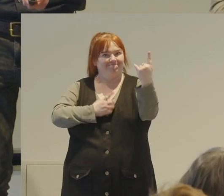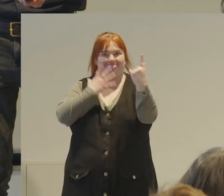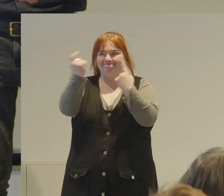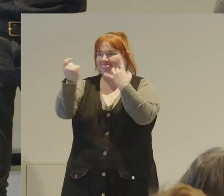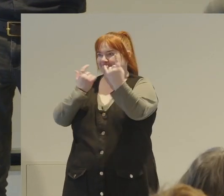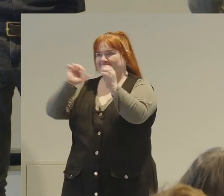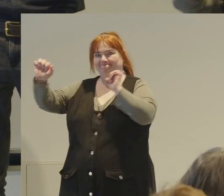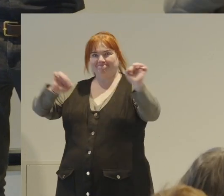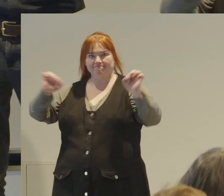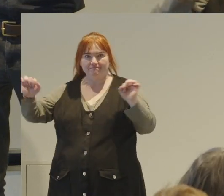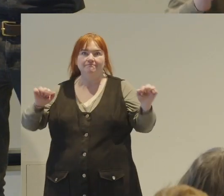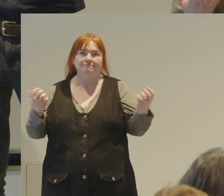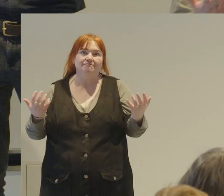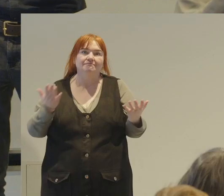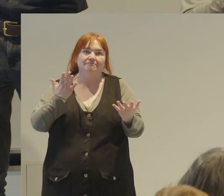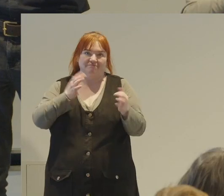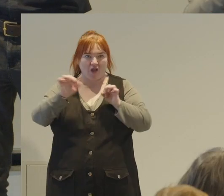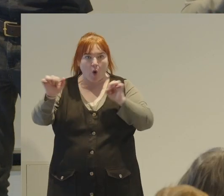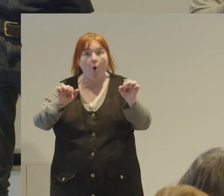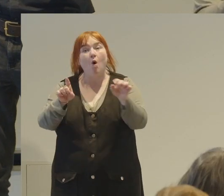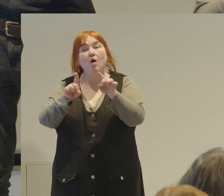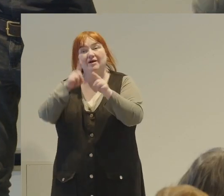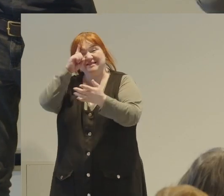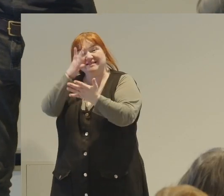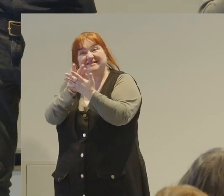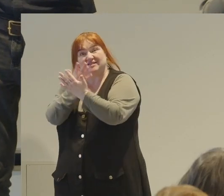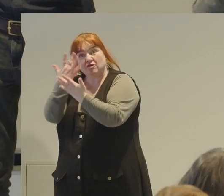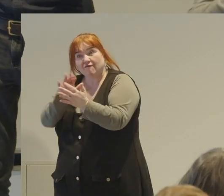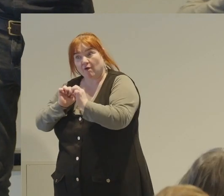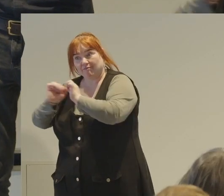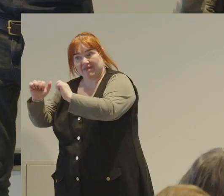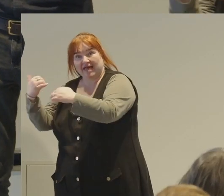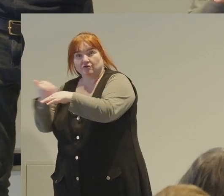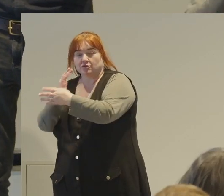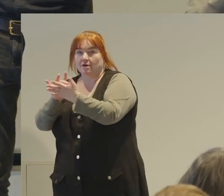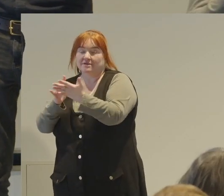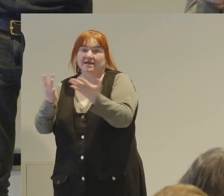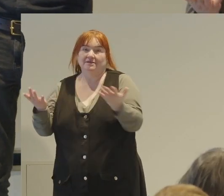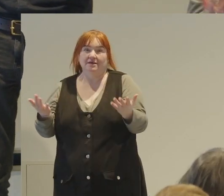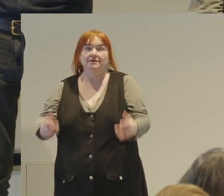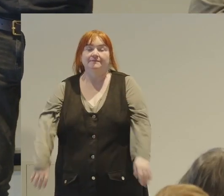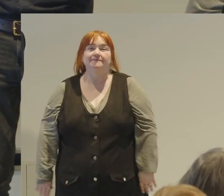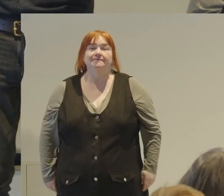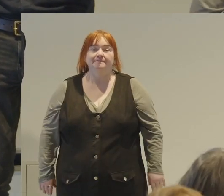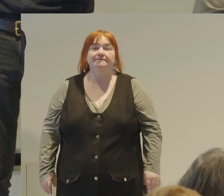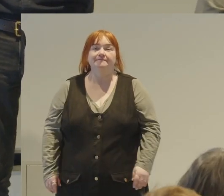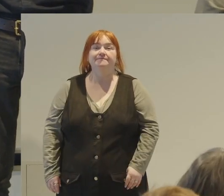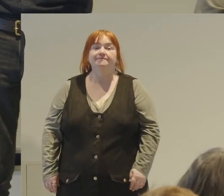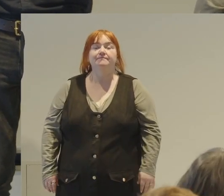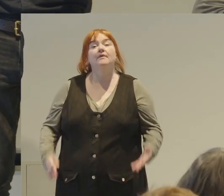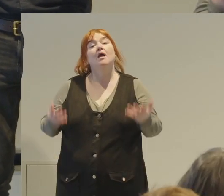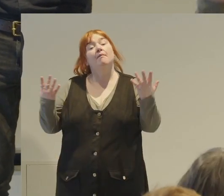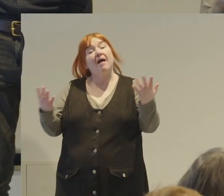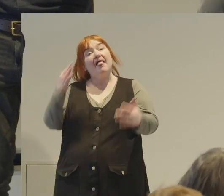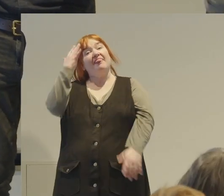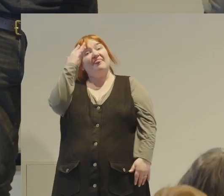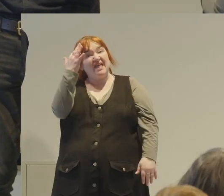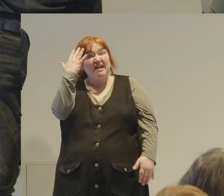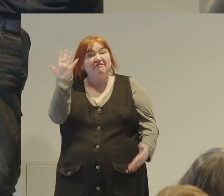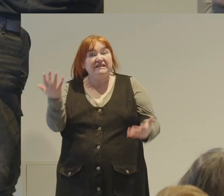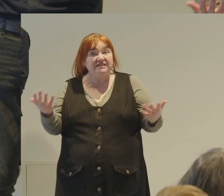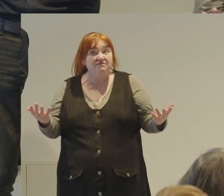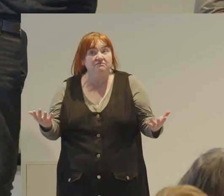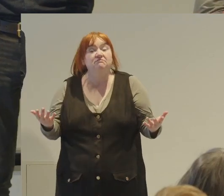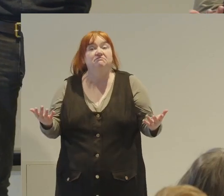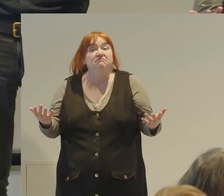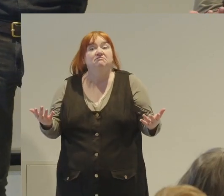person's case, an individual decision by a job centre advisor. But in theory, there's no reason why